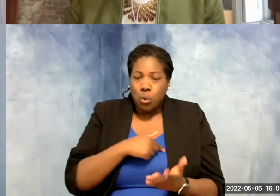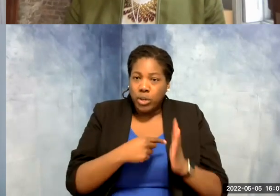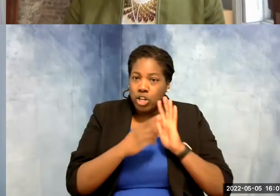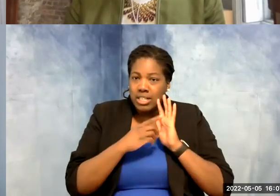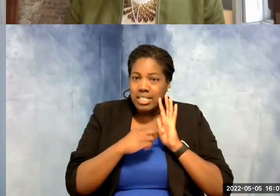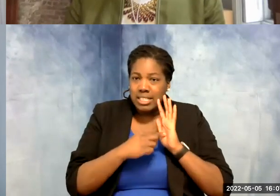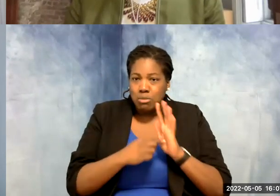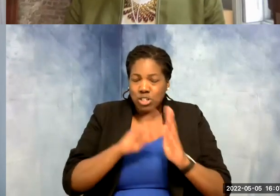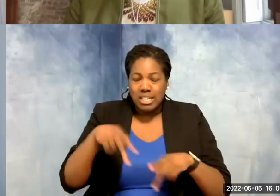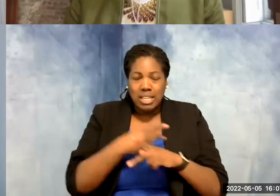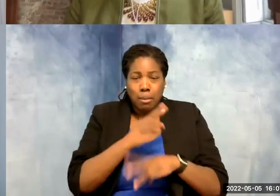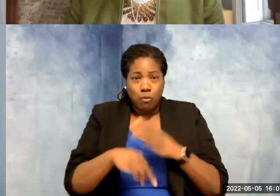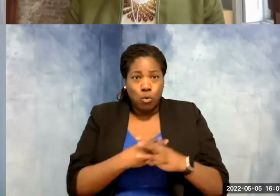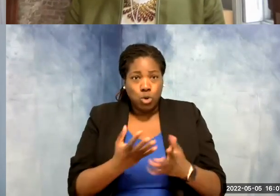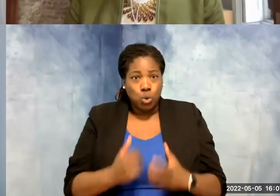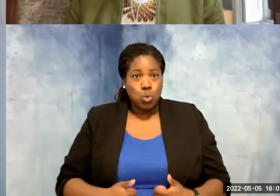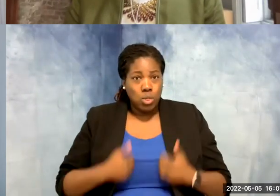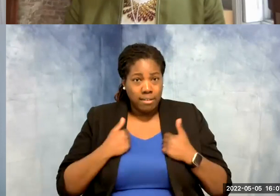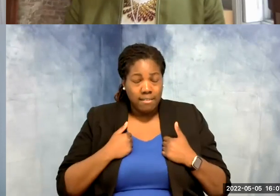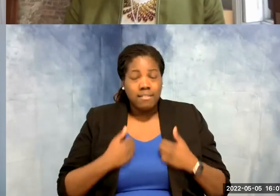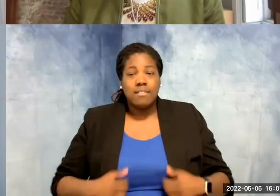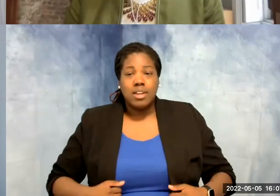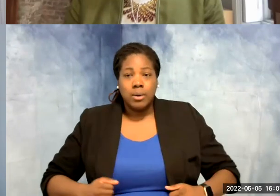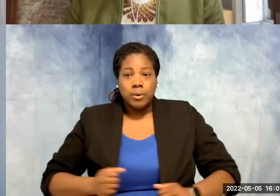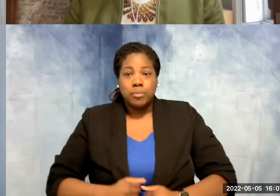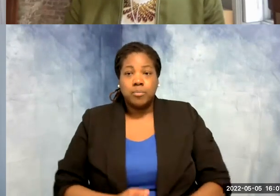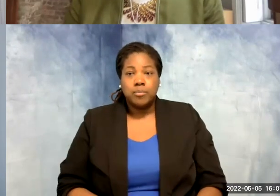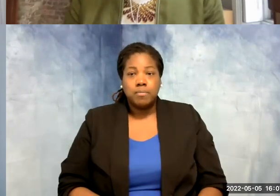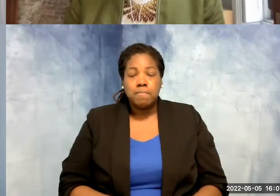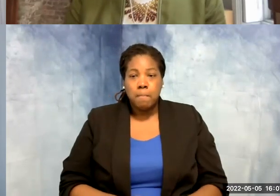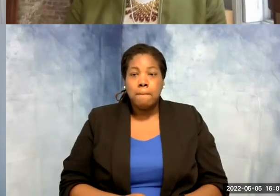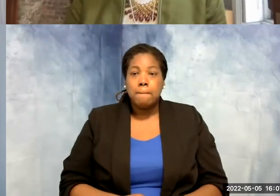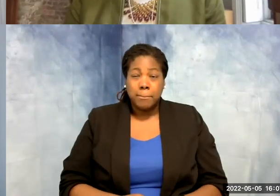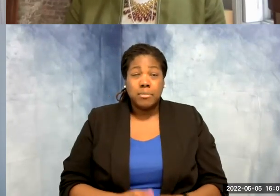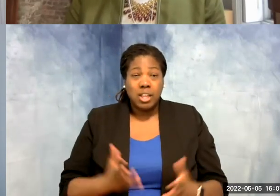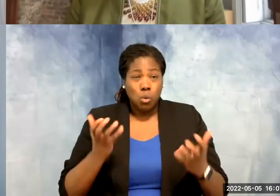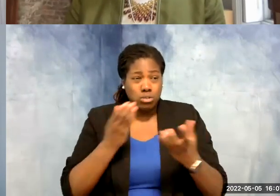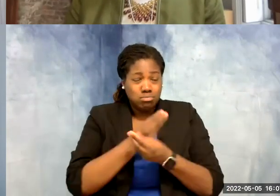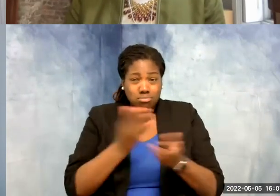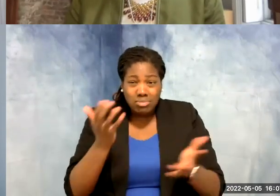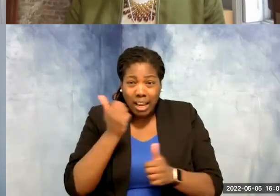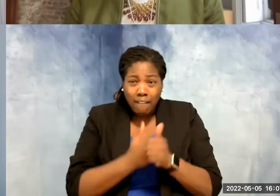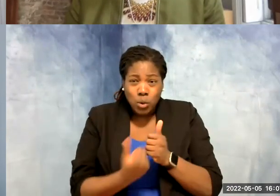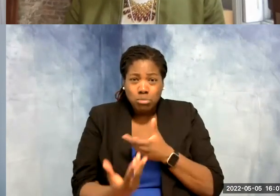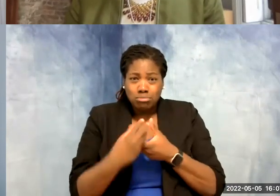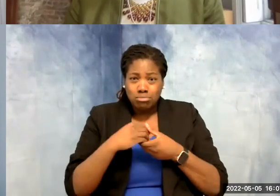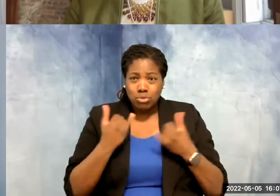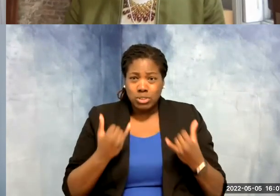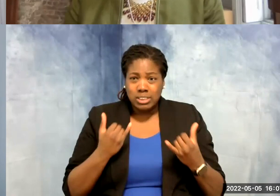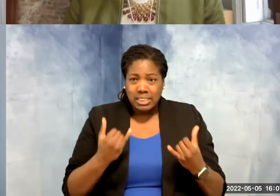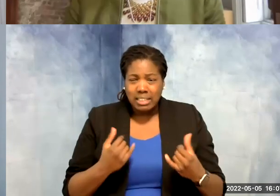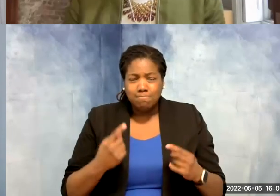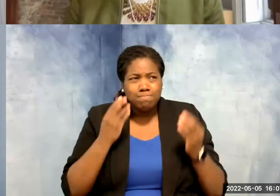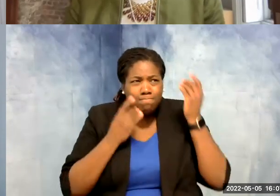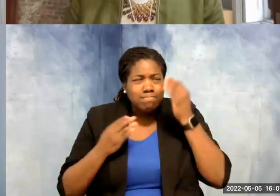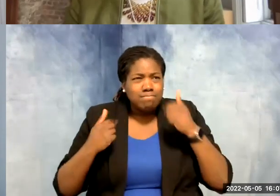demonstrating the kind of world we want to live in. And so I want to let everybody know who's joined this call, you know, and is thinking,